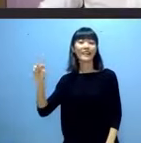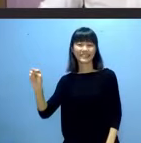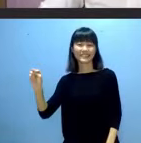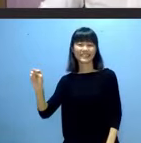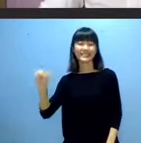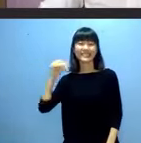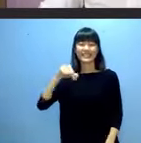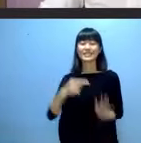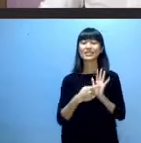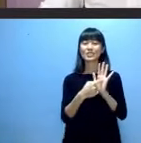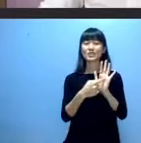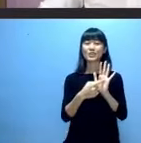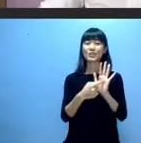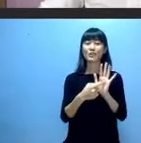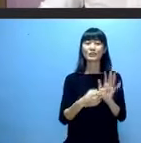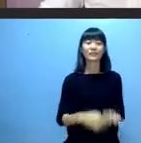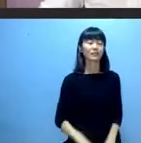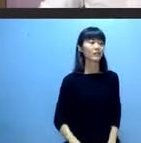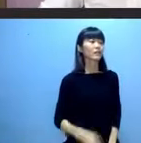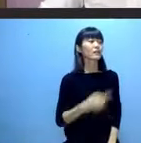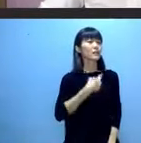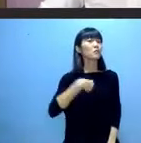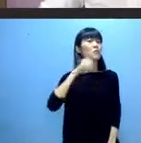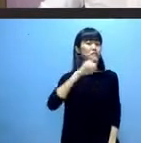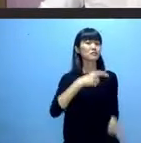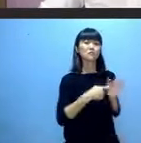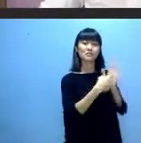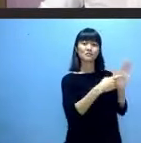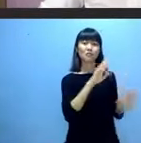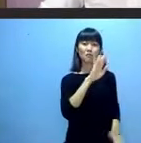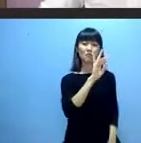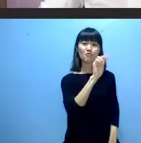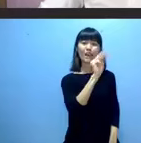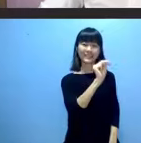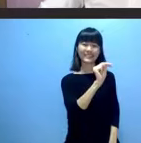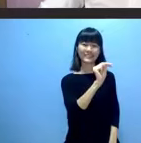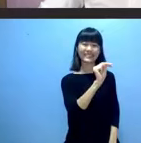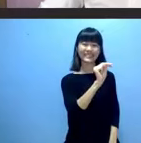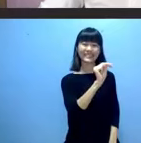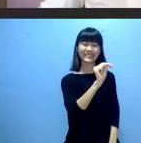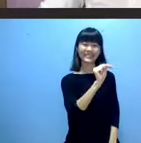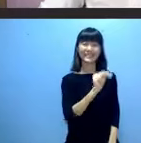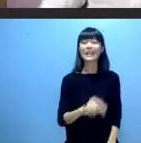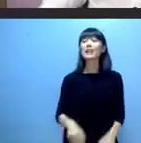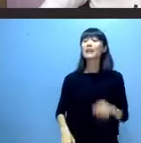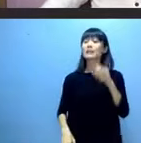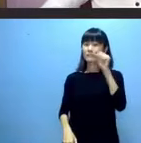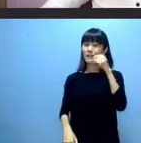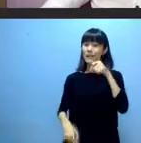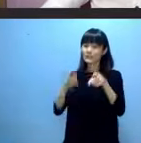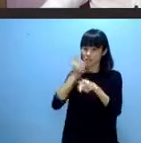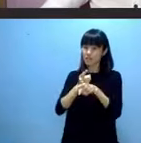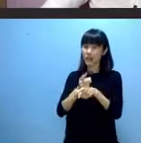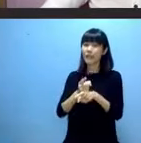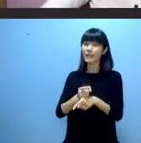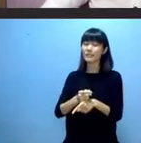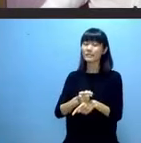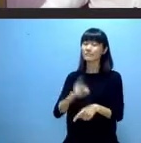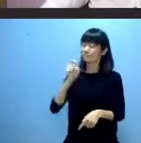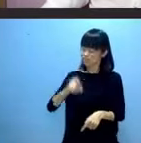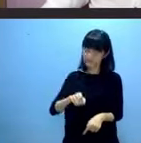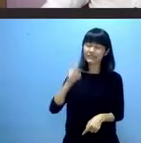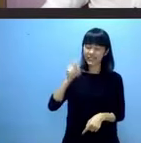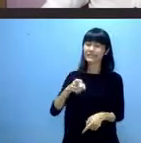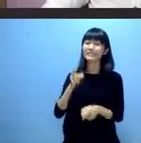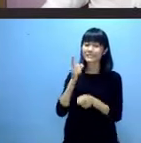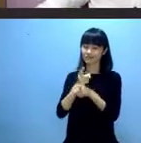We should feature Ryan, you know, just for kicks. Yes, next time around. Right. Ryan. Correct. You get should. Ready. Yeah, completely, totally. Yeah, I'm fully